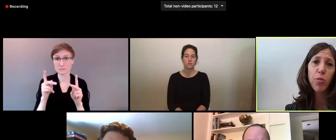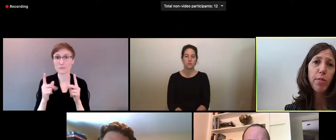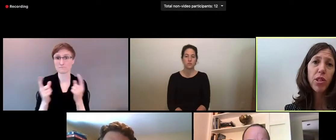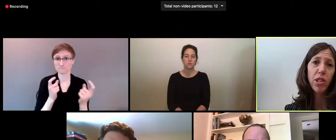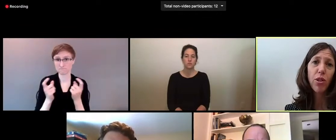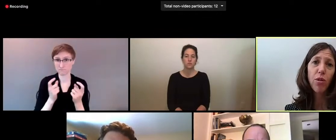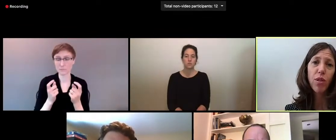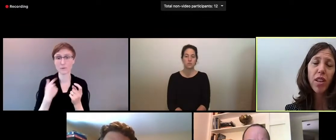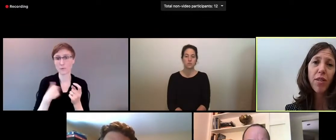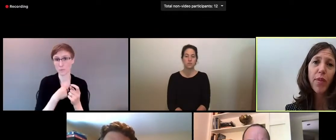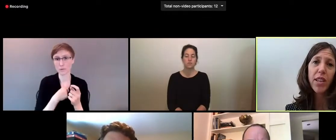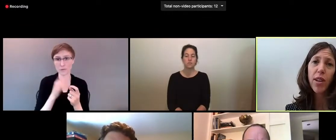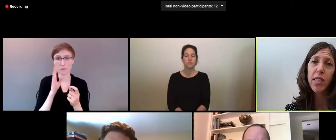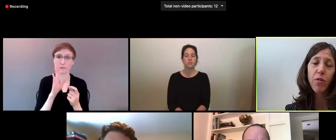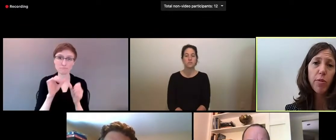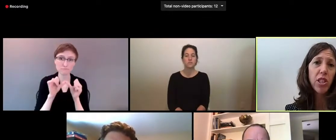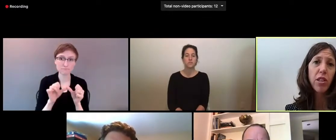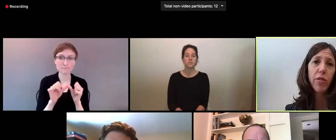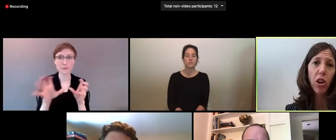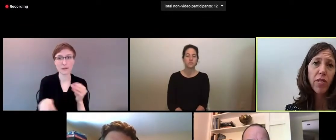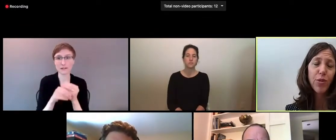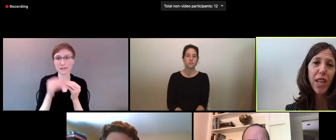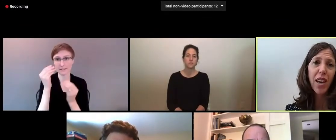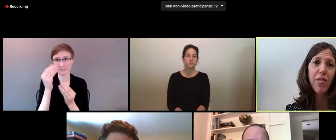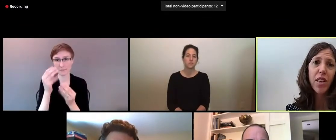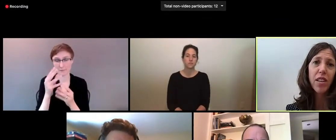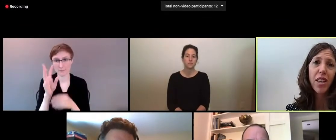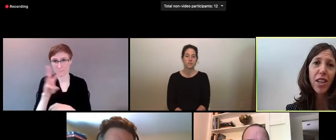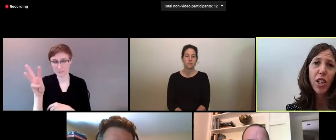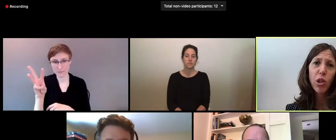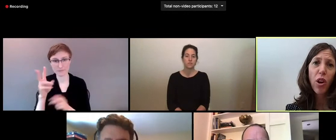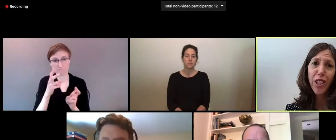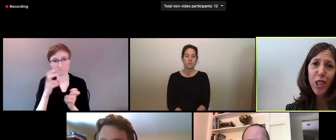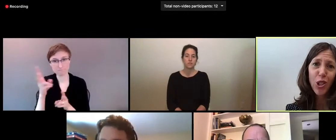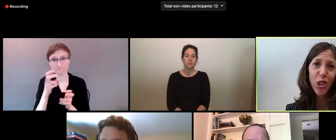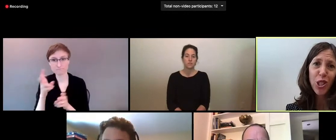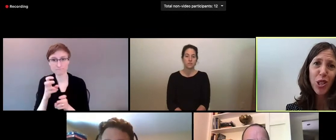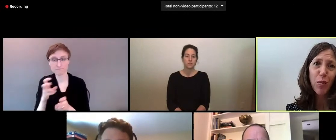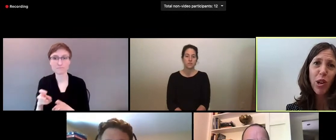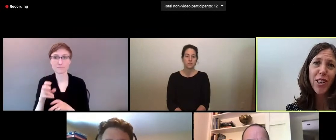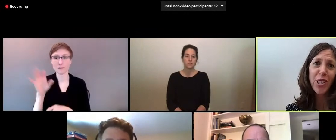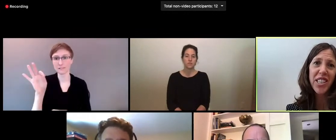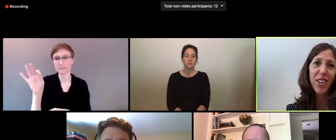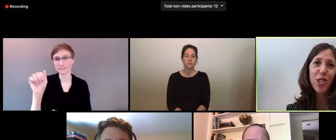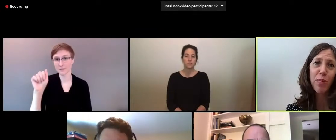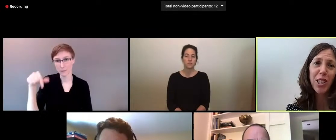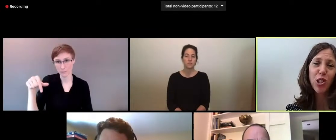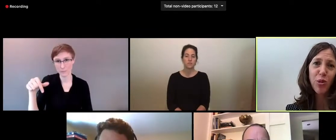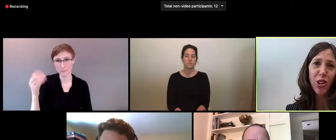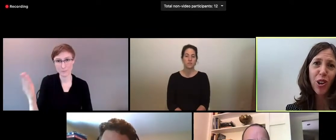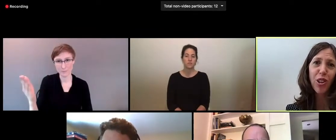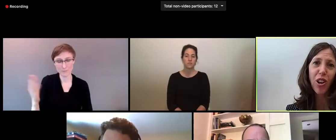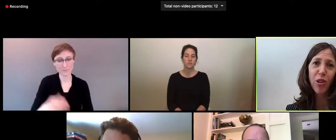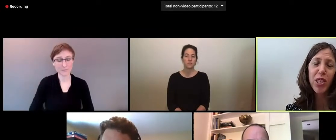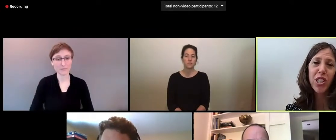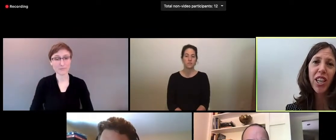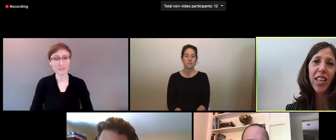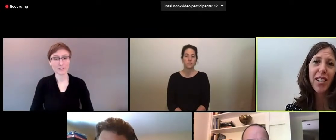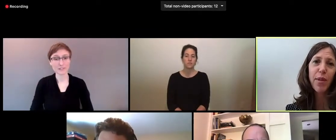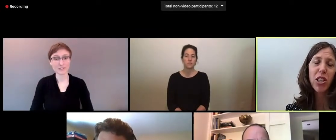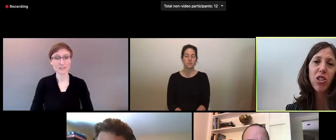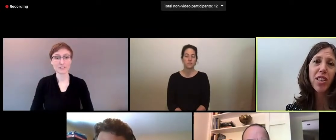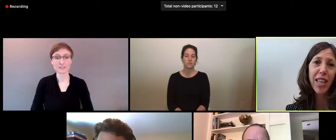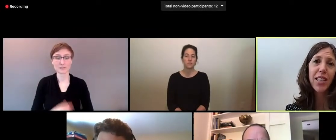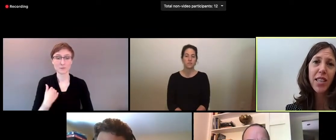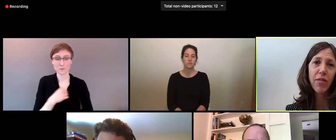and encourage people to go, as information evolves. We have a quality assurance process now to make sure we're all always